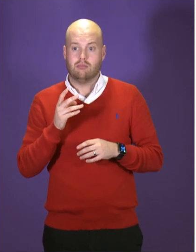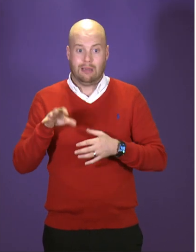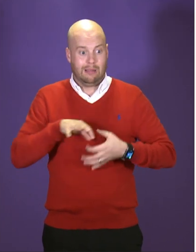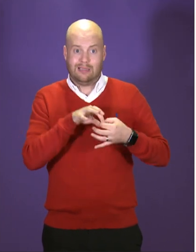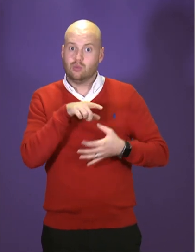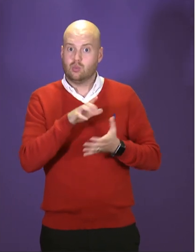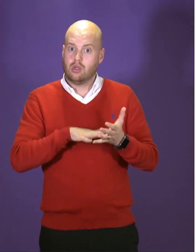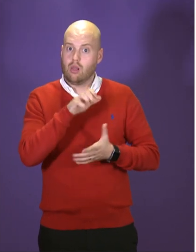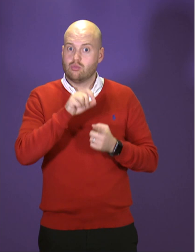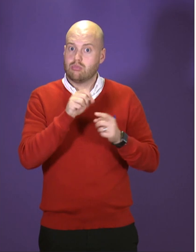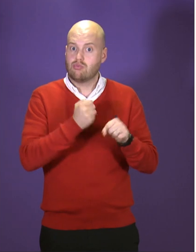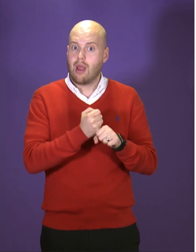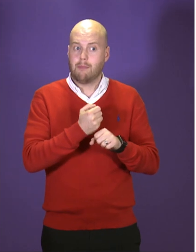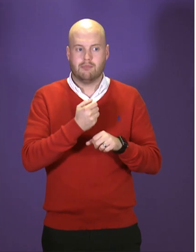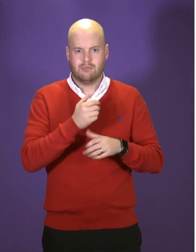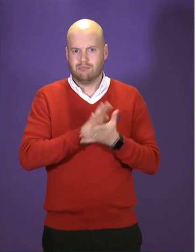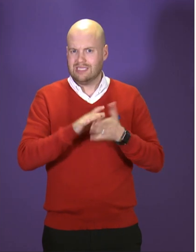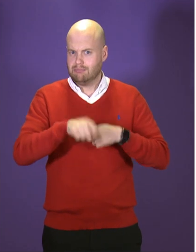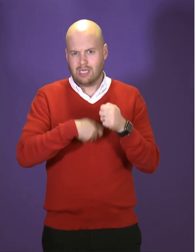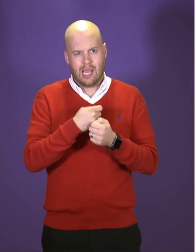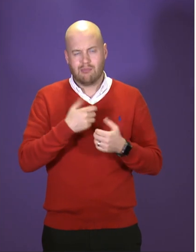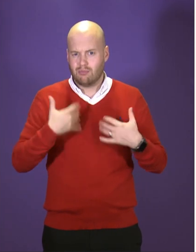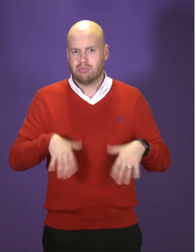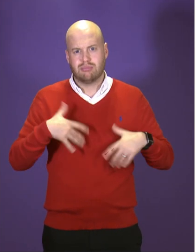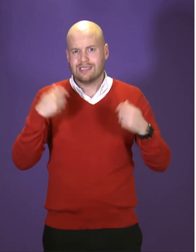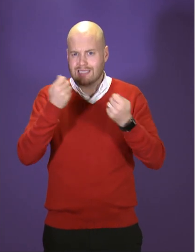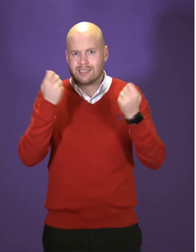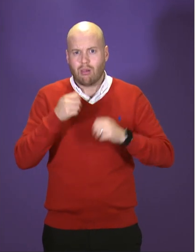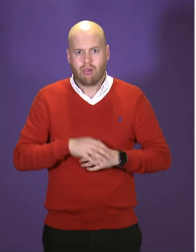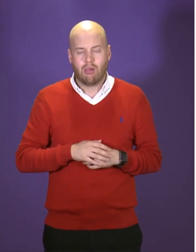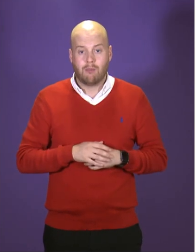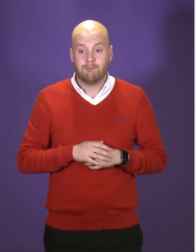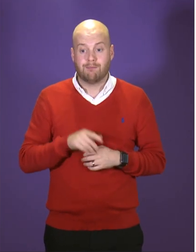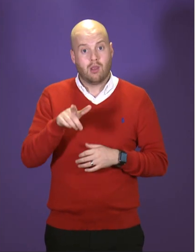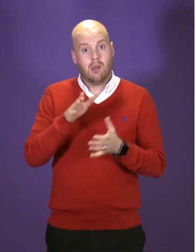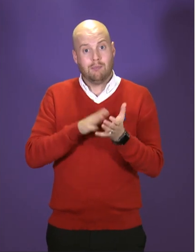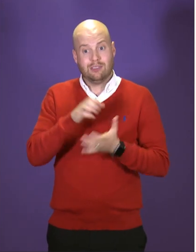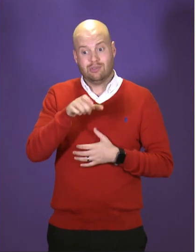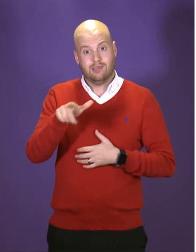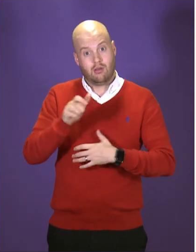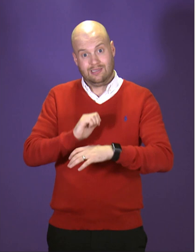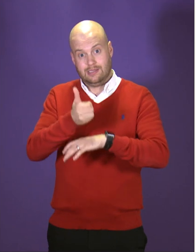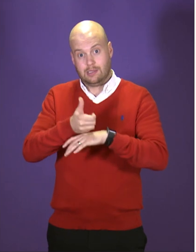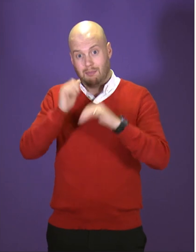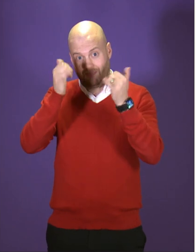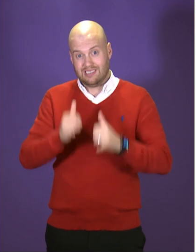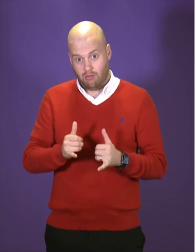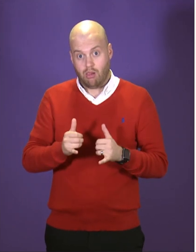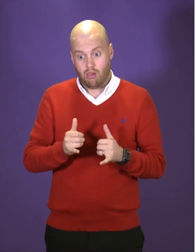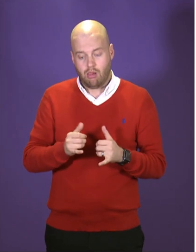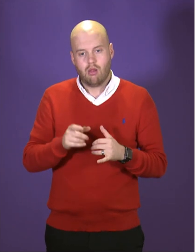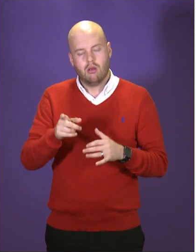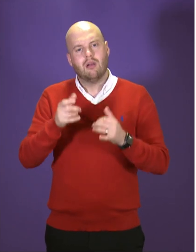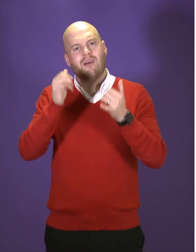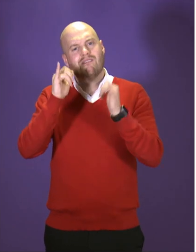an unbelievable success, Manchester set up a festival whose unique selling point was to take risks,